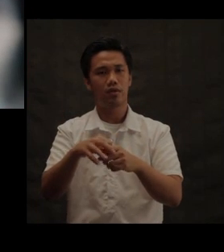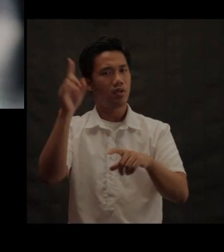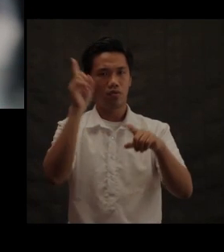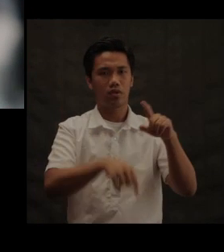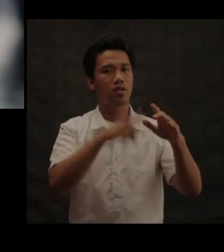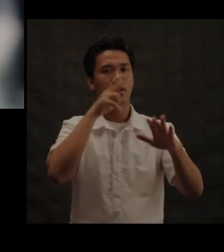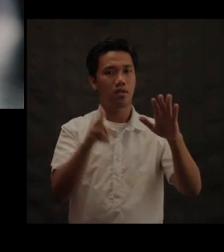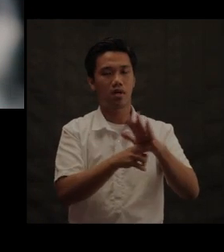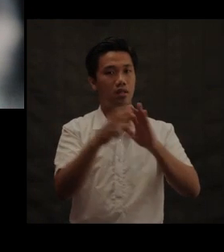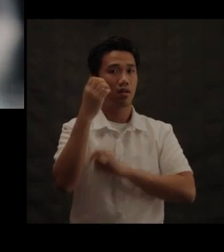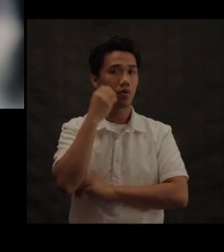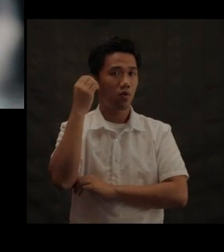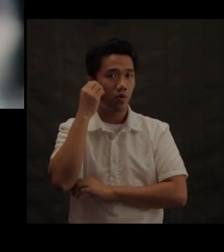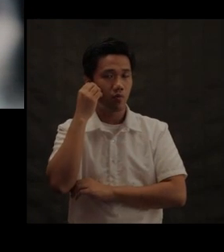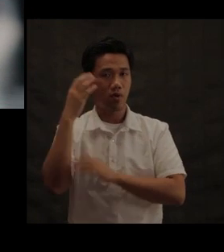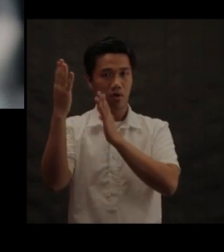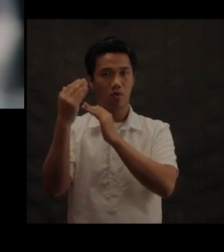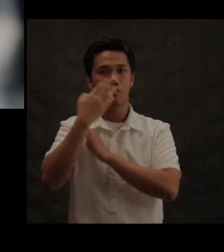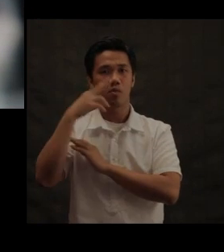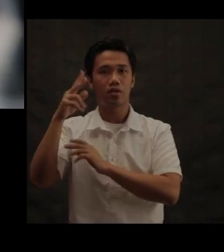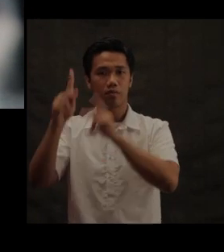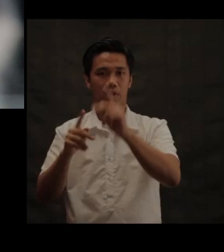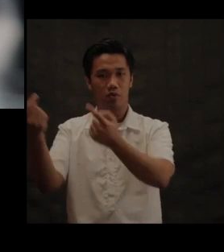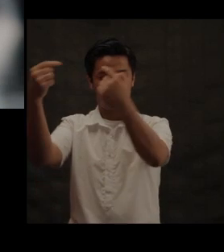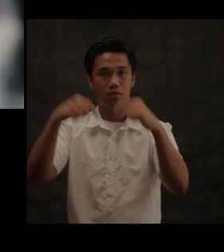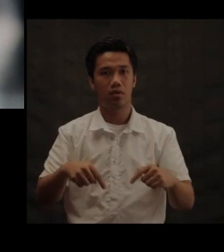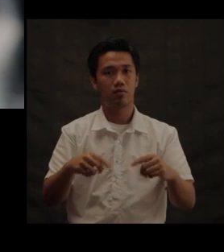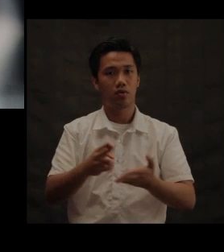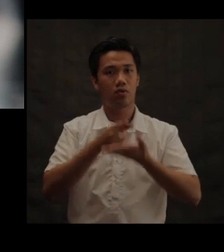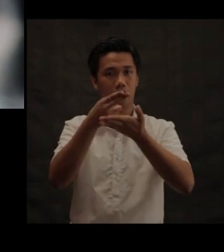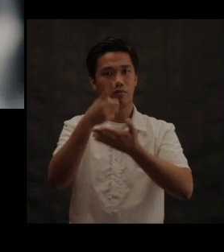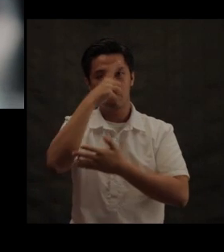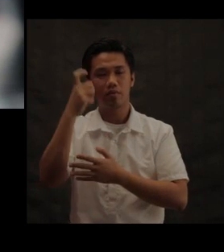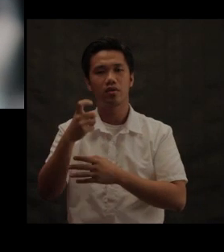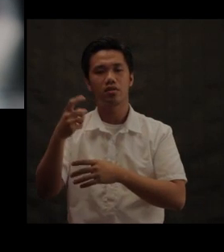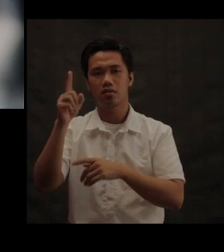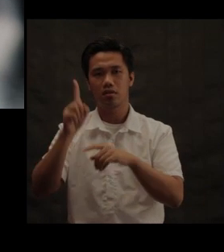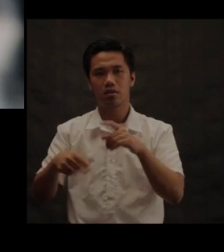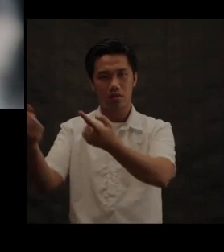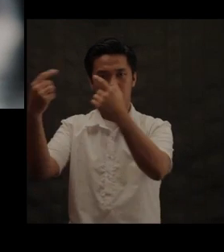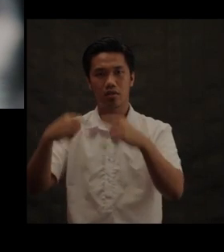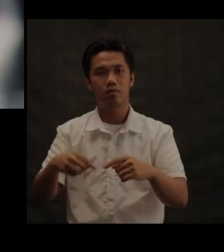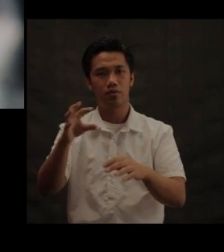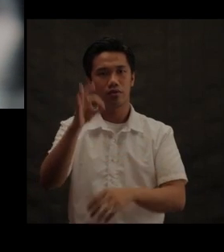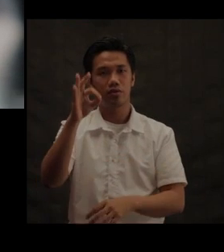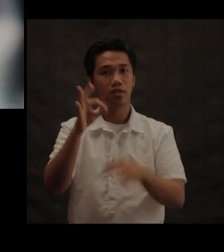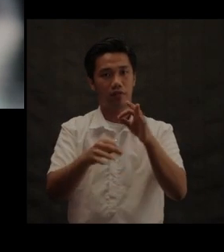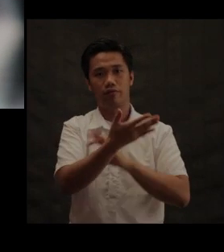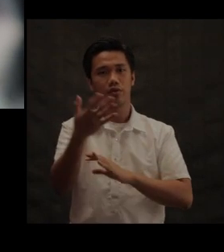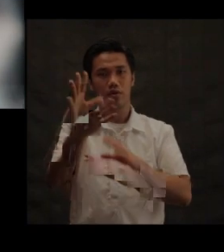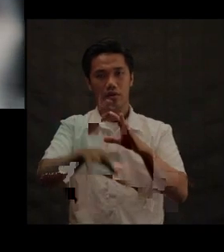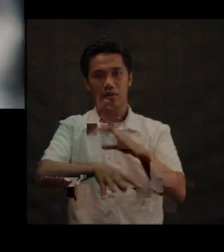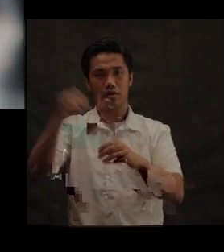cannot hide at home and hope the better people will come along, because the better people will not be chosen